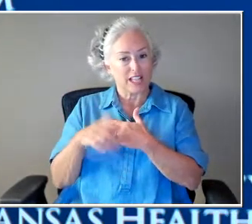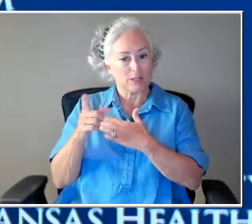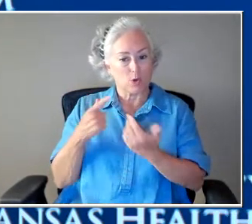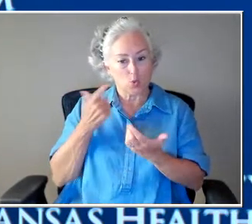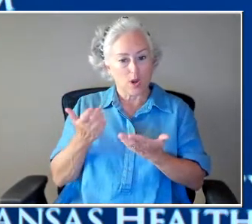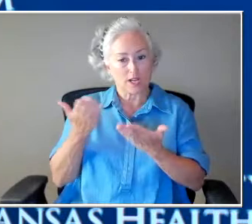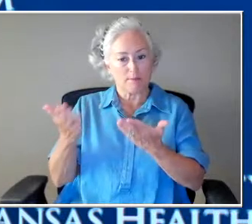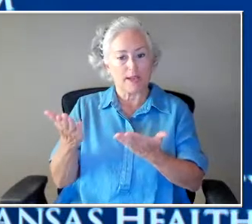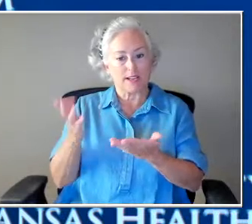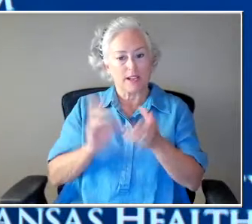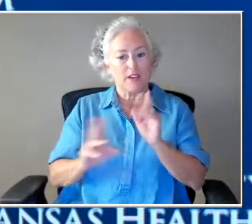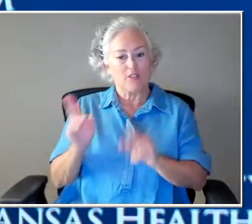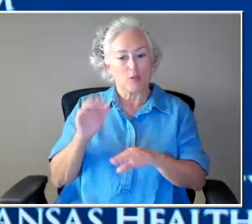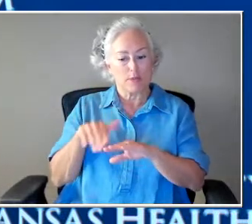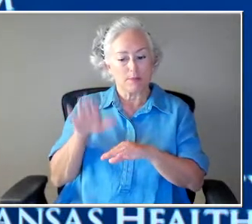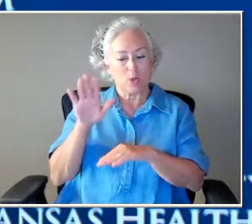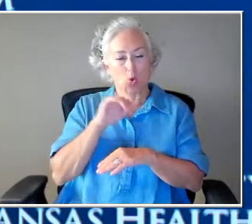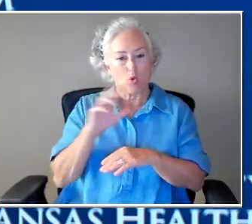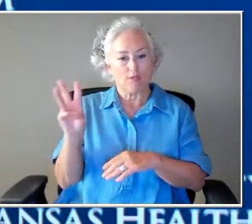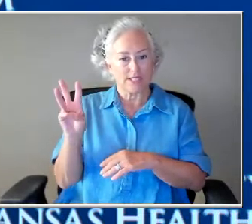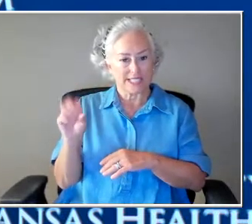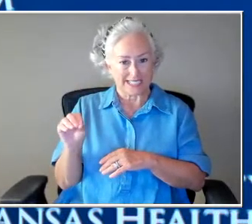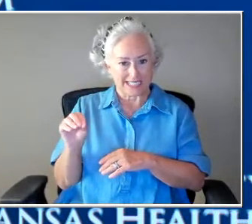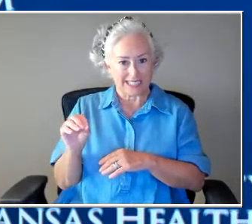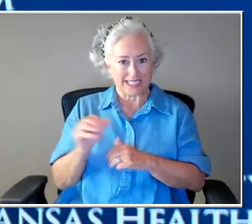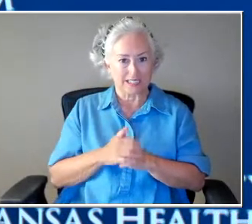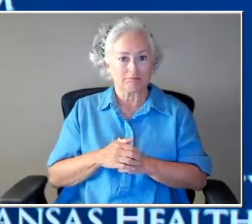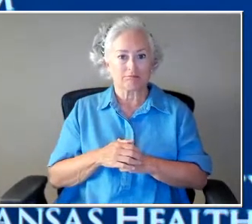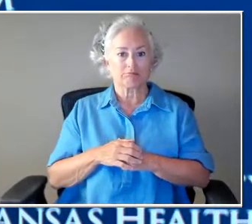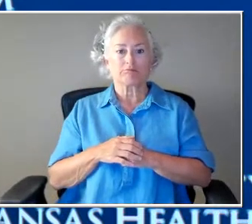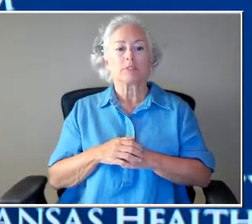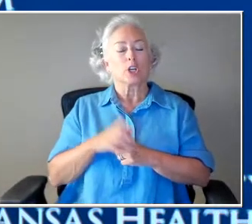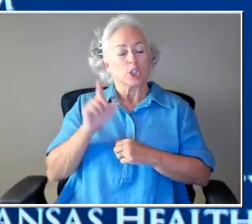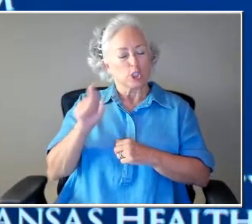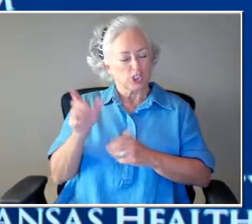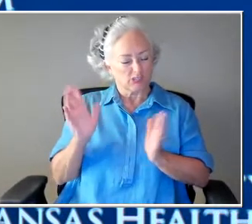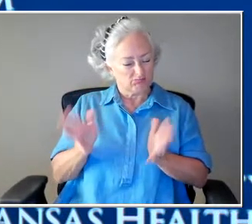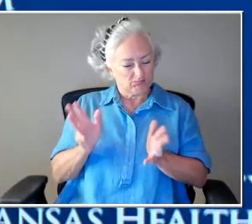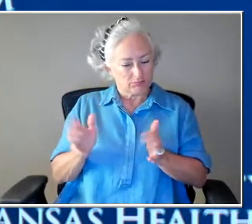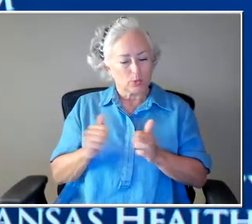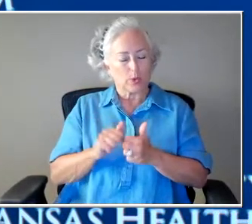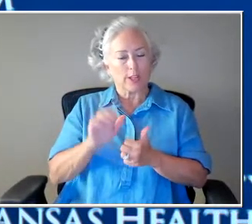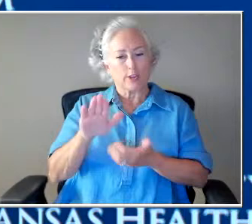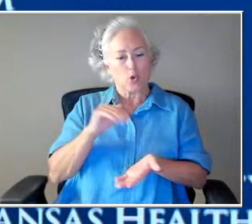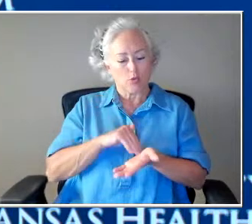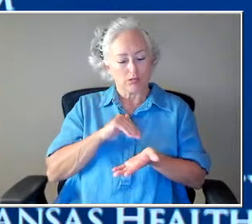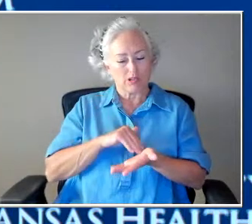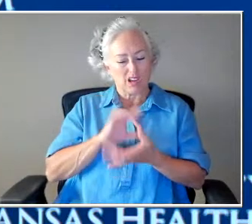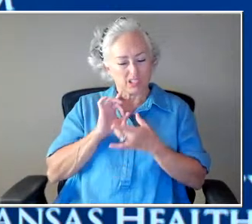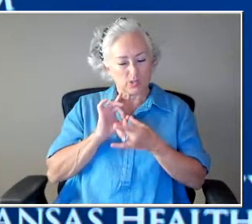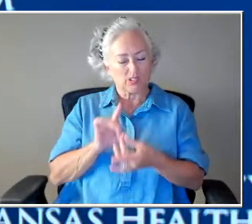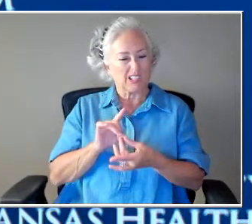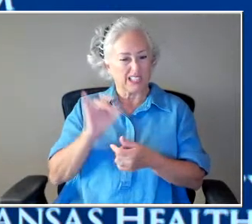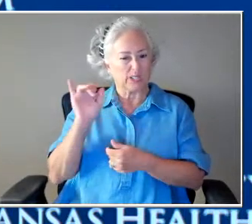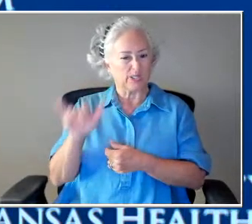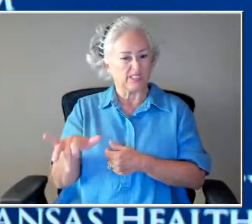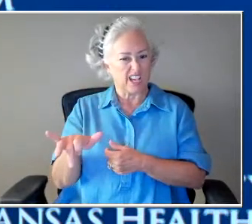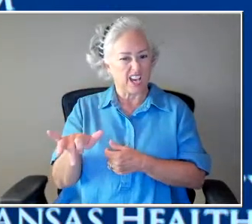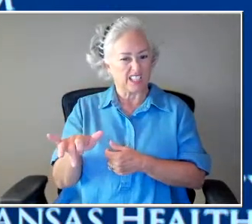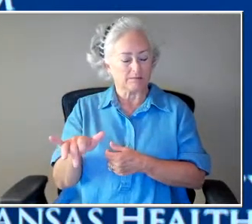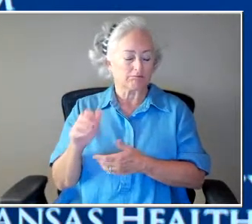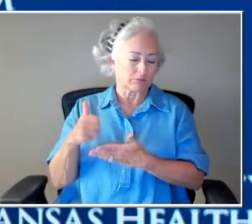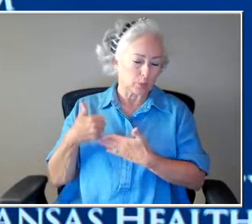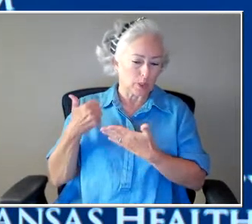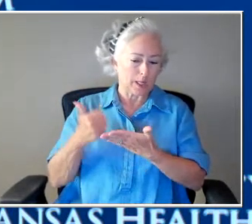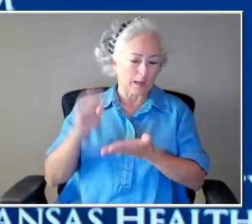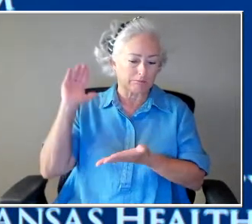and above. You should talk with your medical provider about getting that vaccine, so that will help reduce your chance